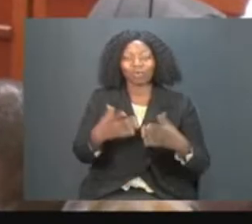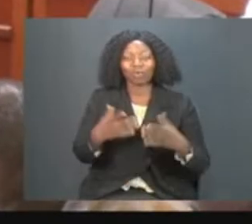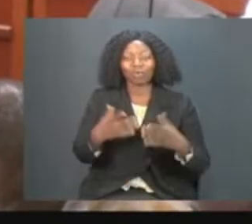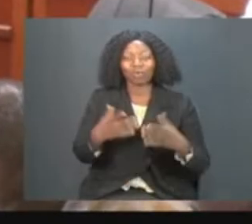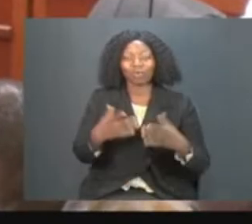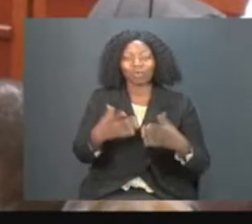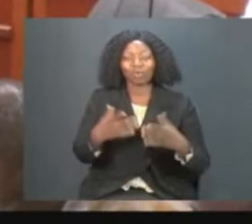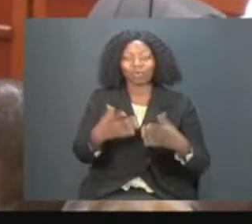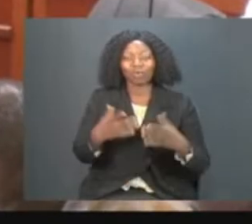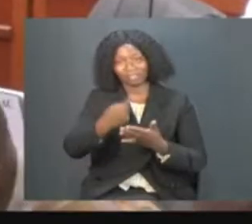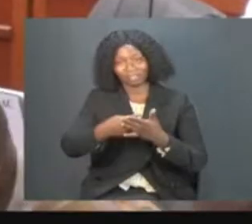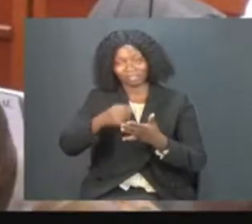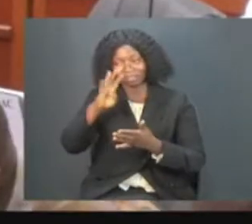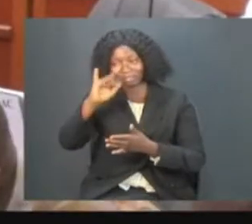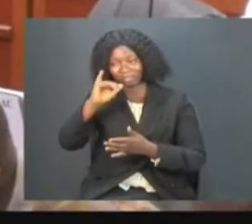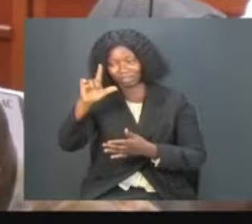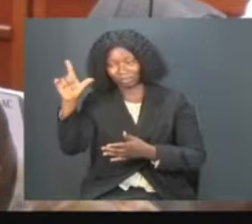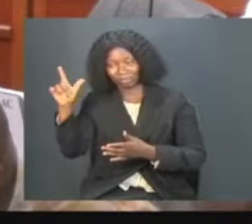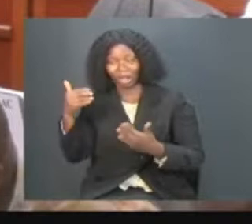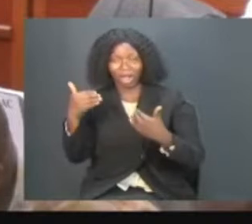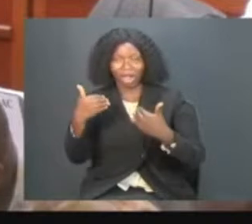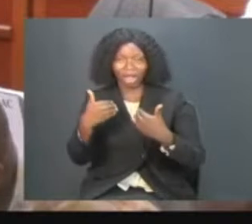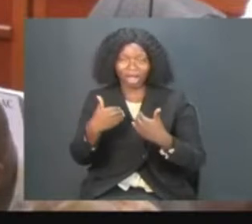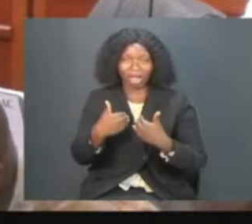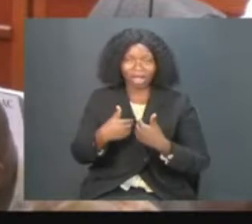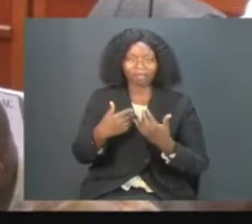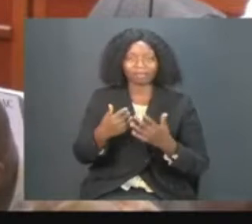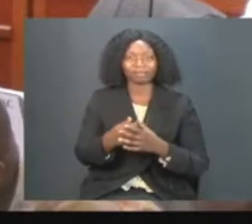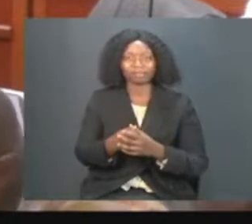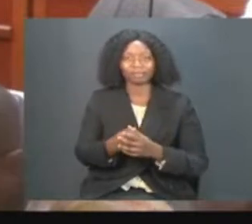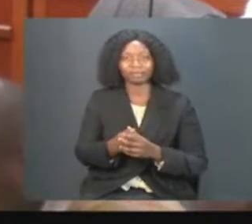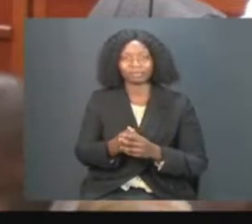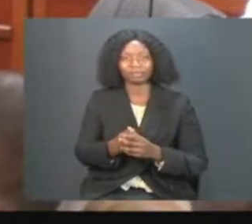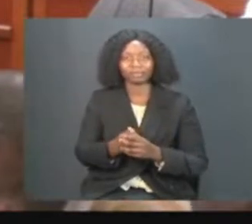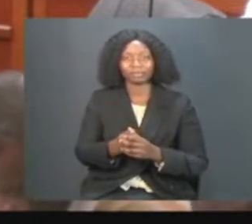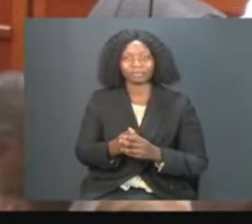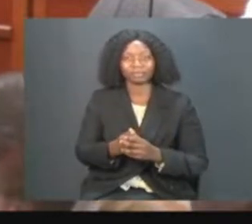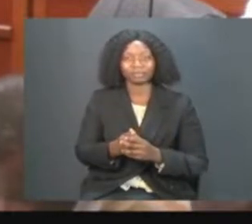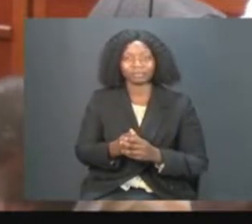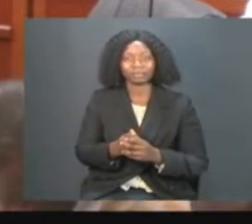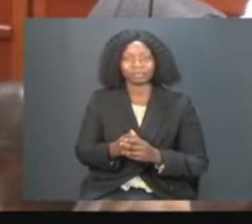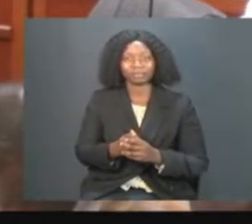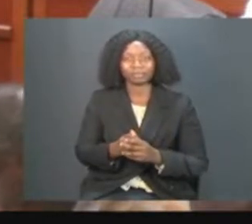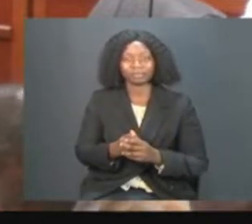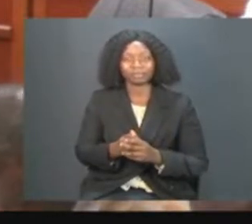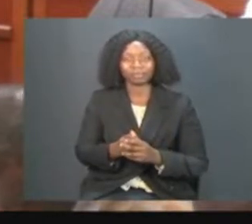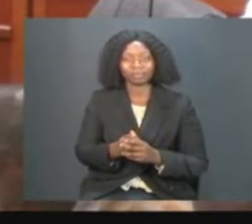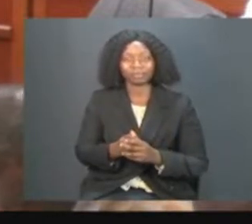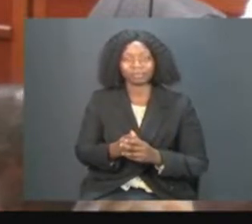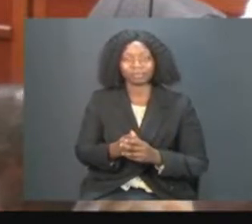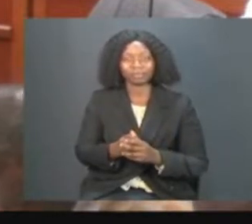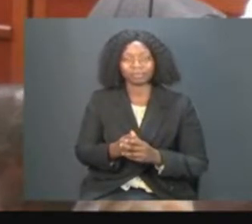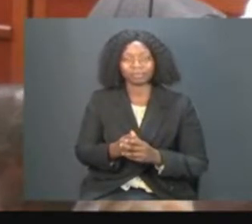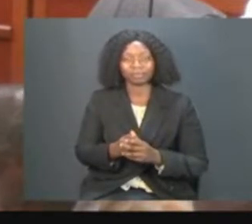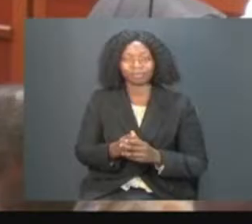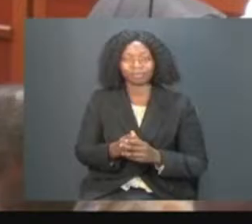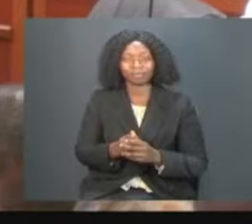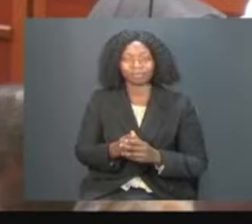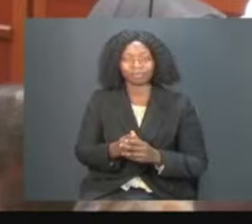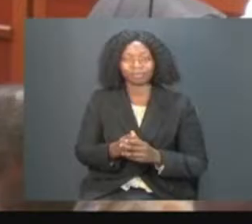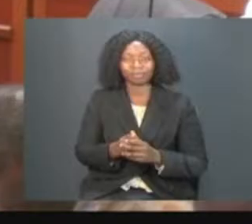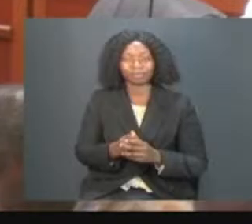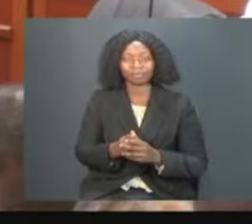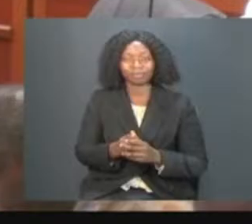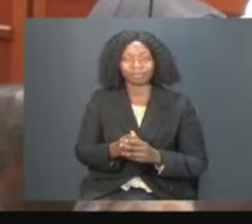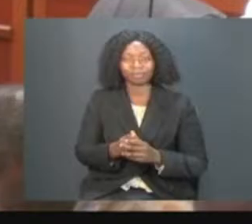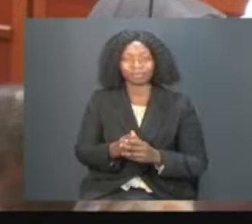bill, we would have an enduring coordinating mechanism that will plan, that will organize,